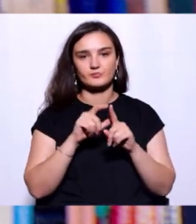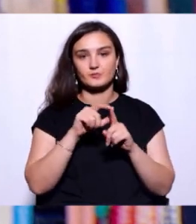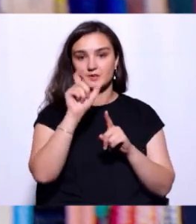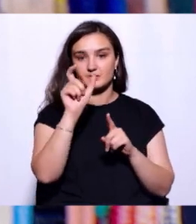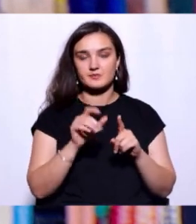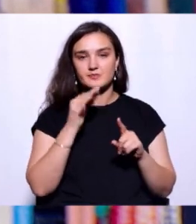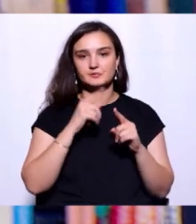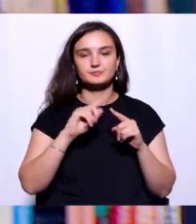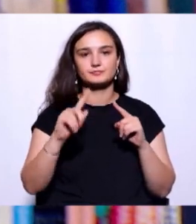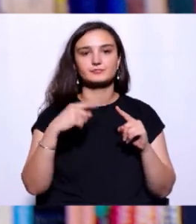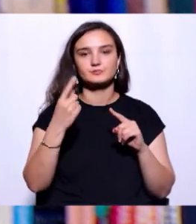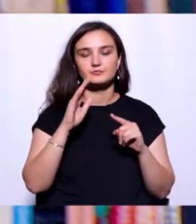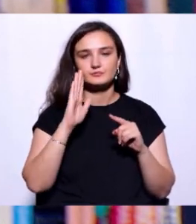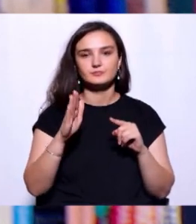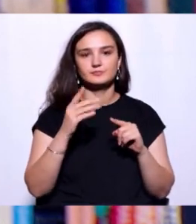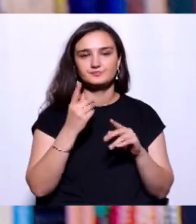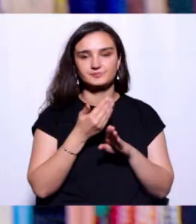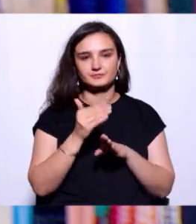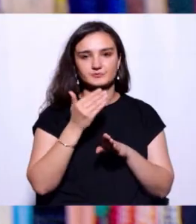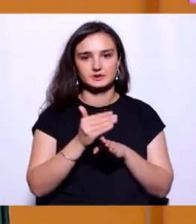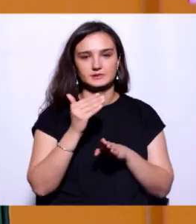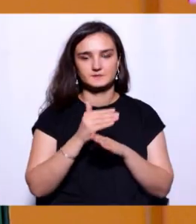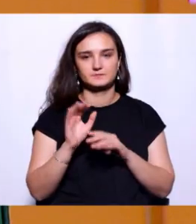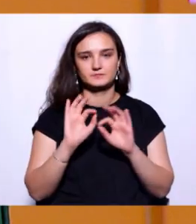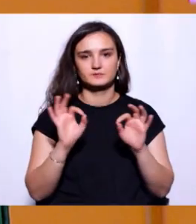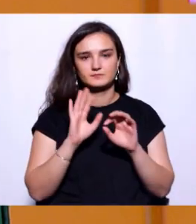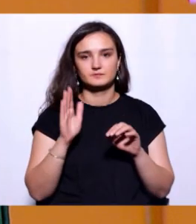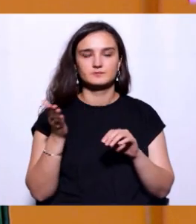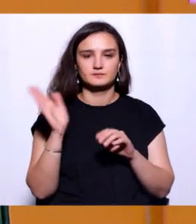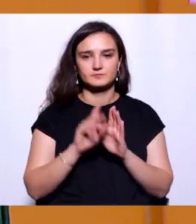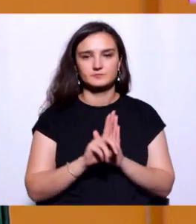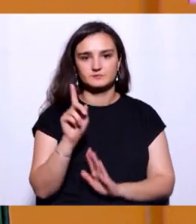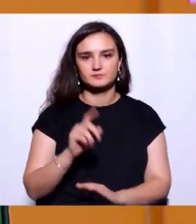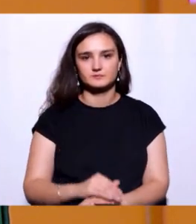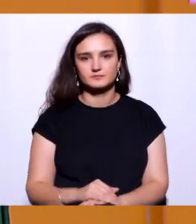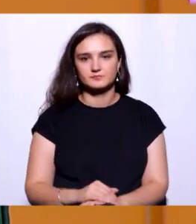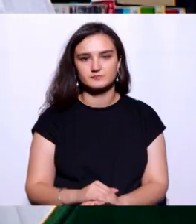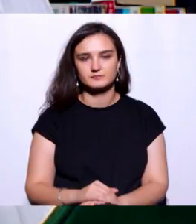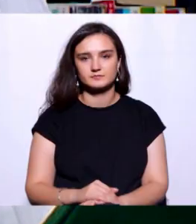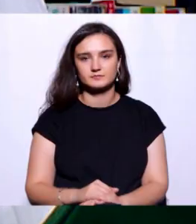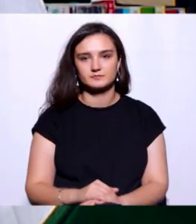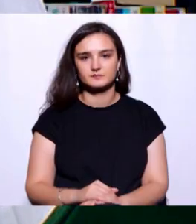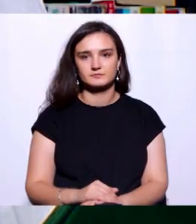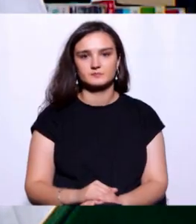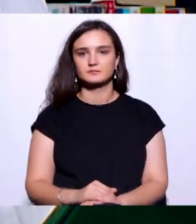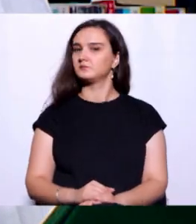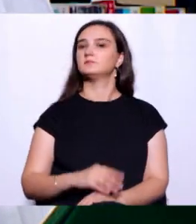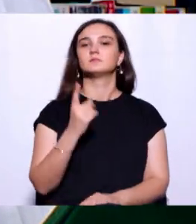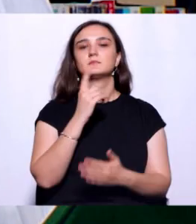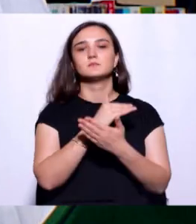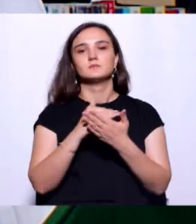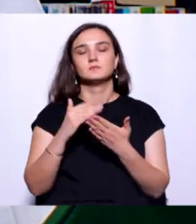vocabulary and then go through them one by one. Good. Let's start. Let's do it. Okay. So, the first one